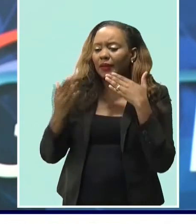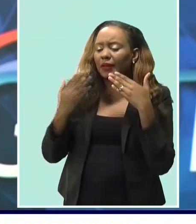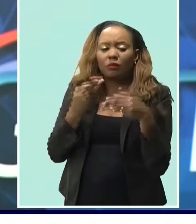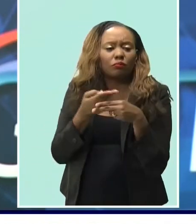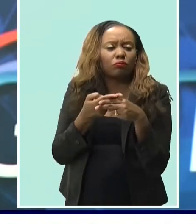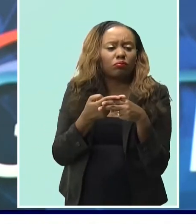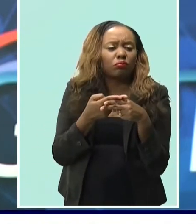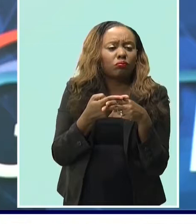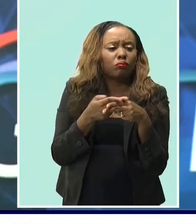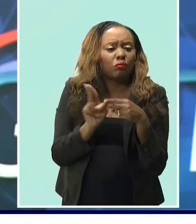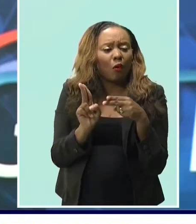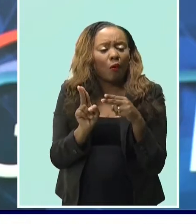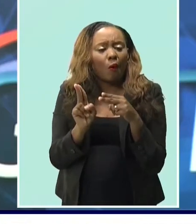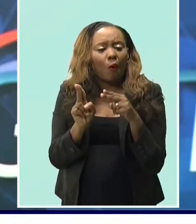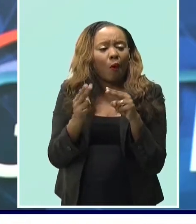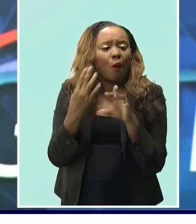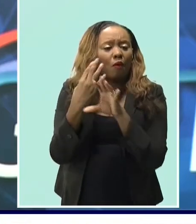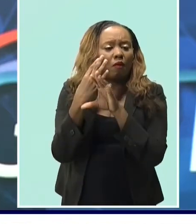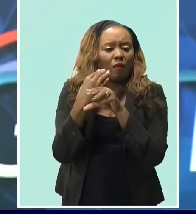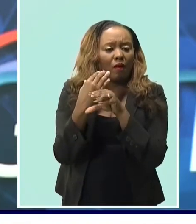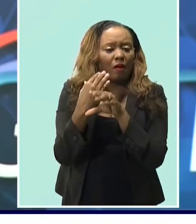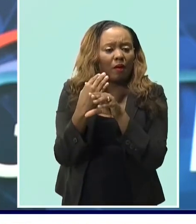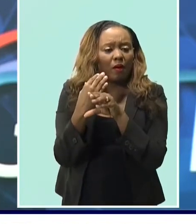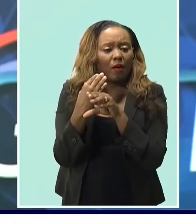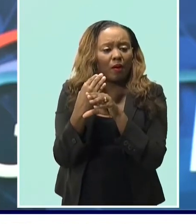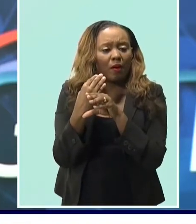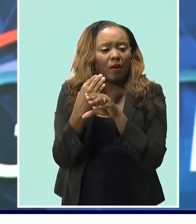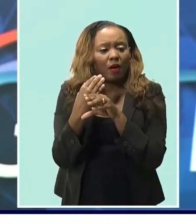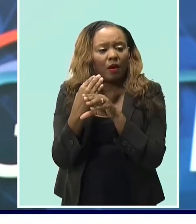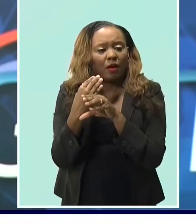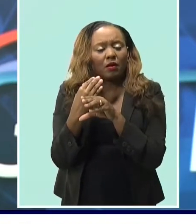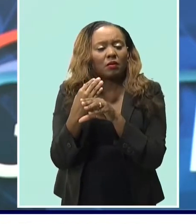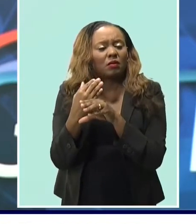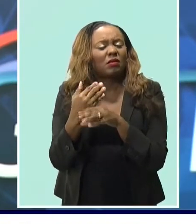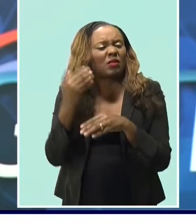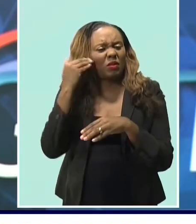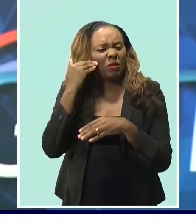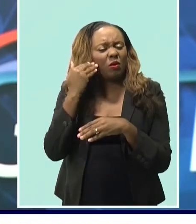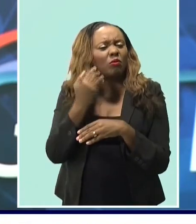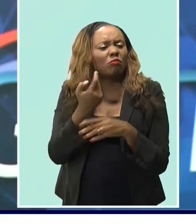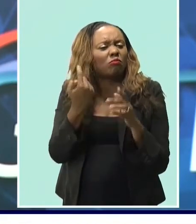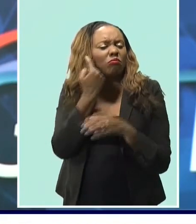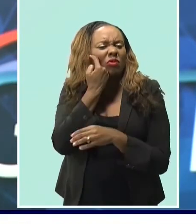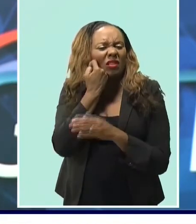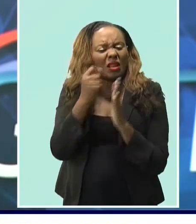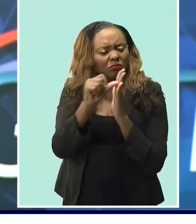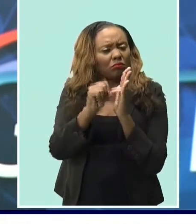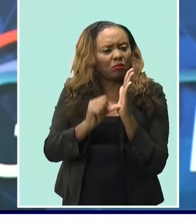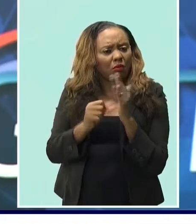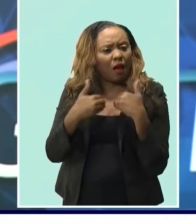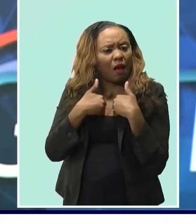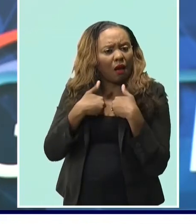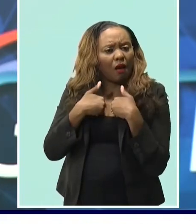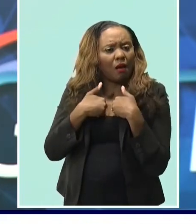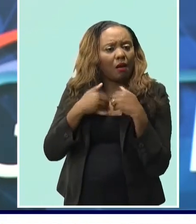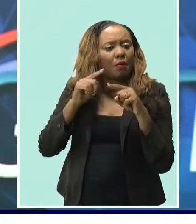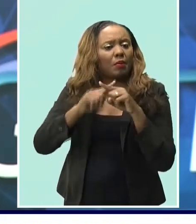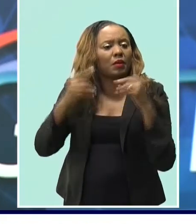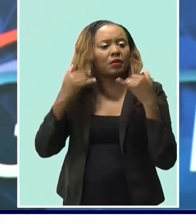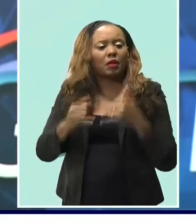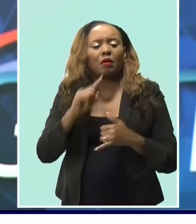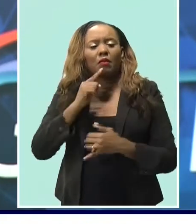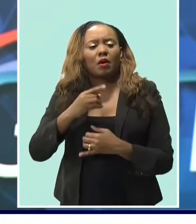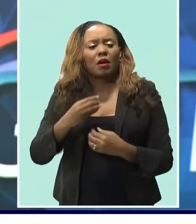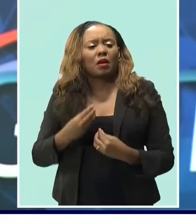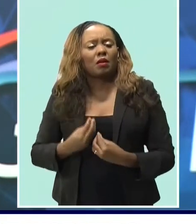brief social media video recorded at her residence as she recovers from a major surgery. Ms. Motley says she's especially